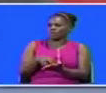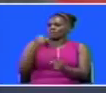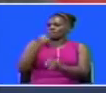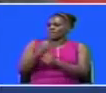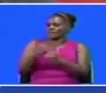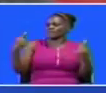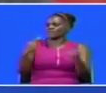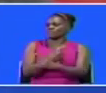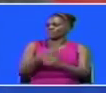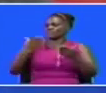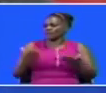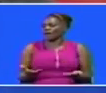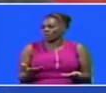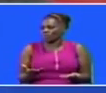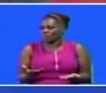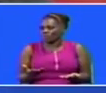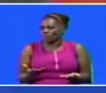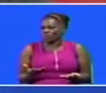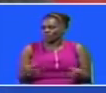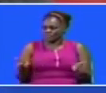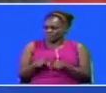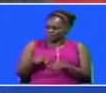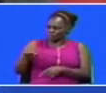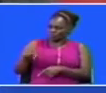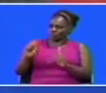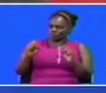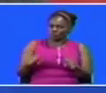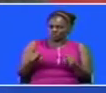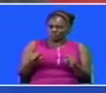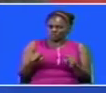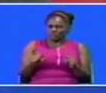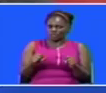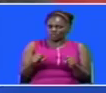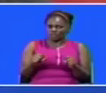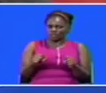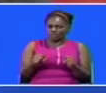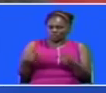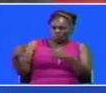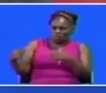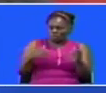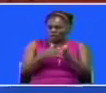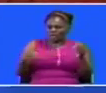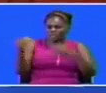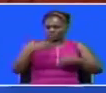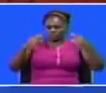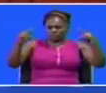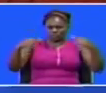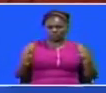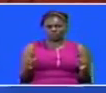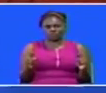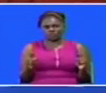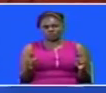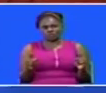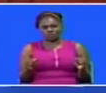a difference, and that you'll also be able to integrate the fight against corruption? Allowing me into